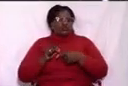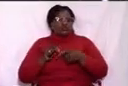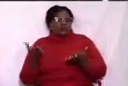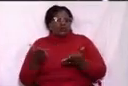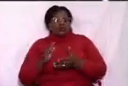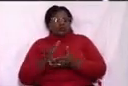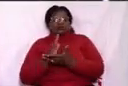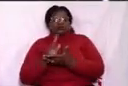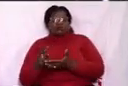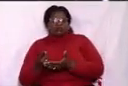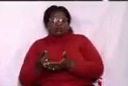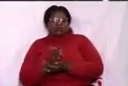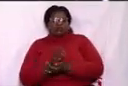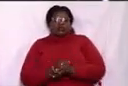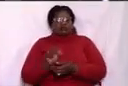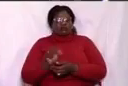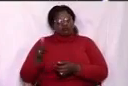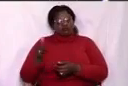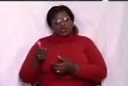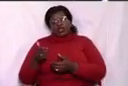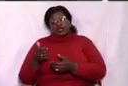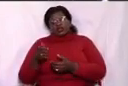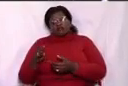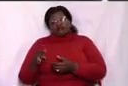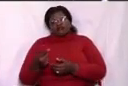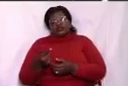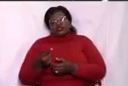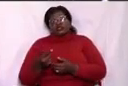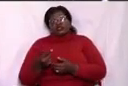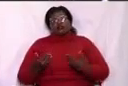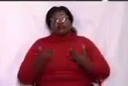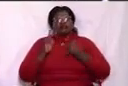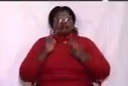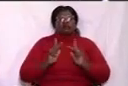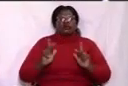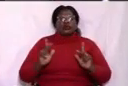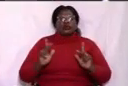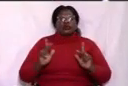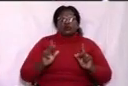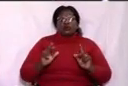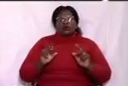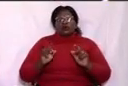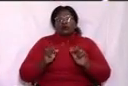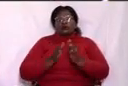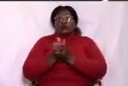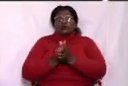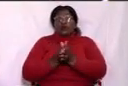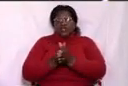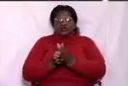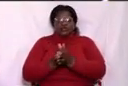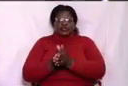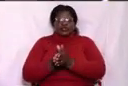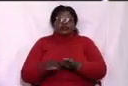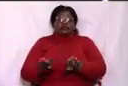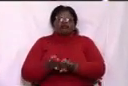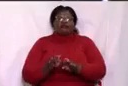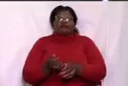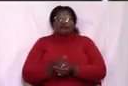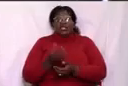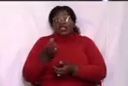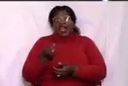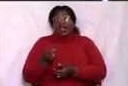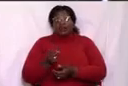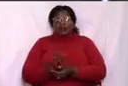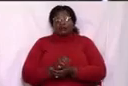or cool other items that the youth and other people would be interested in. I like the fact